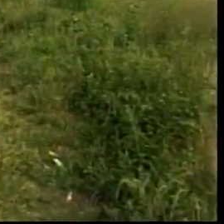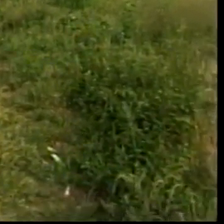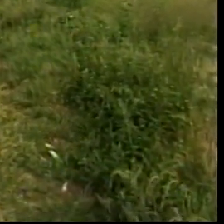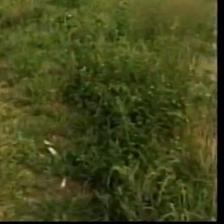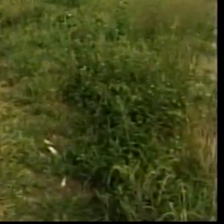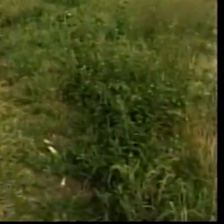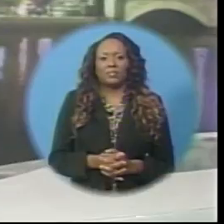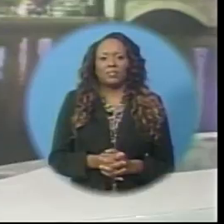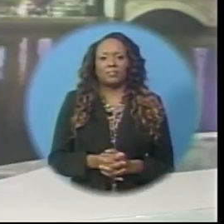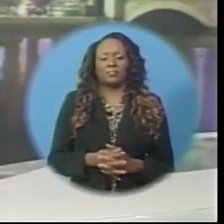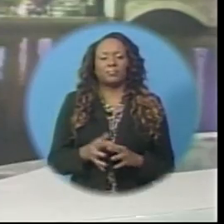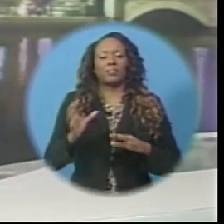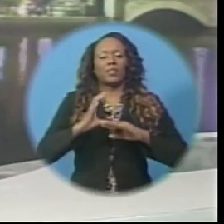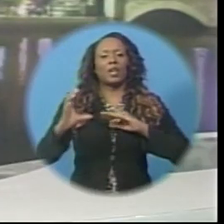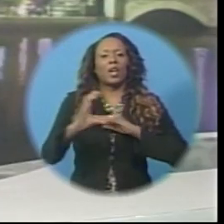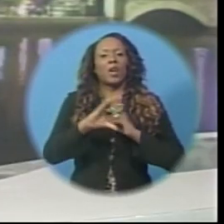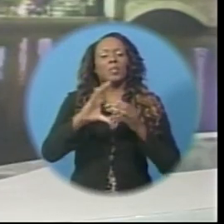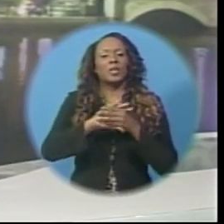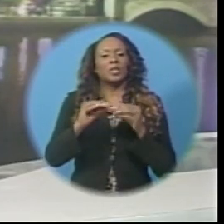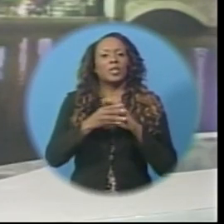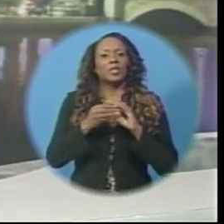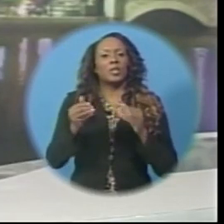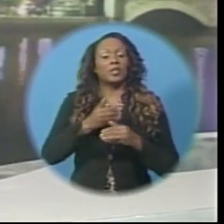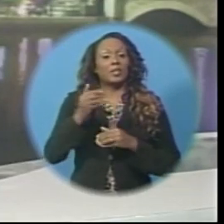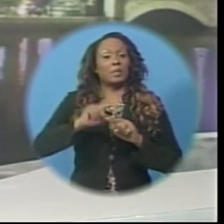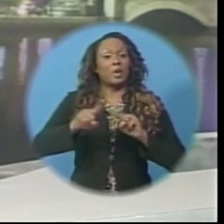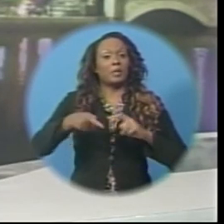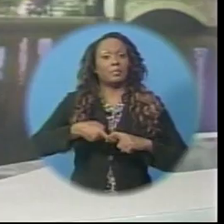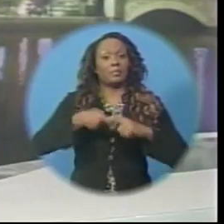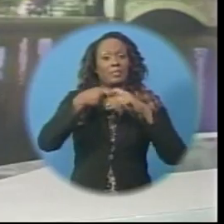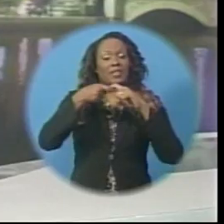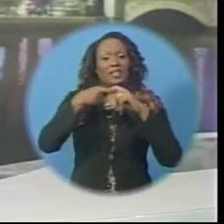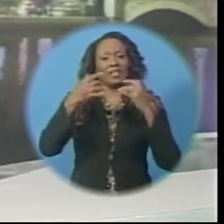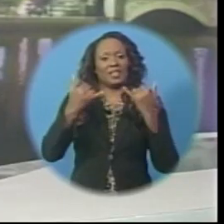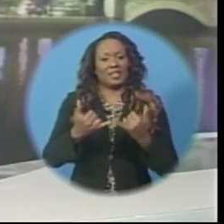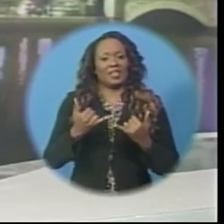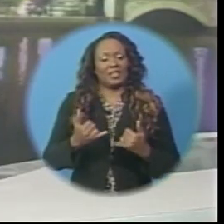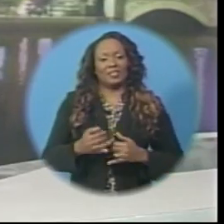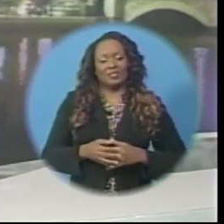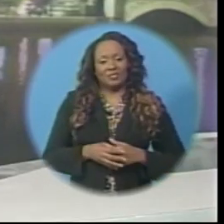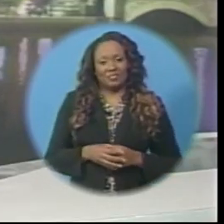CBC News. Still to come, a look at stories making headlines across the region.